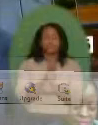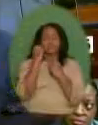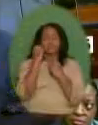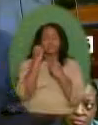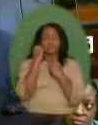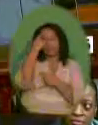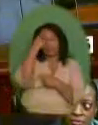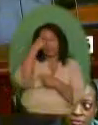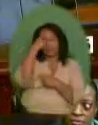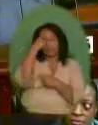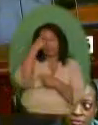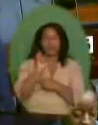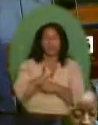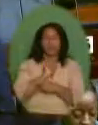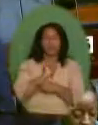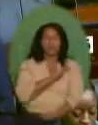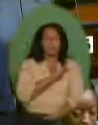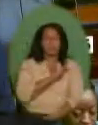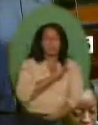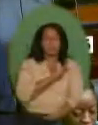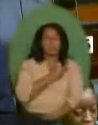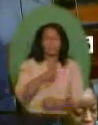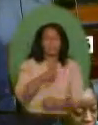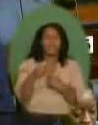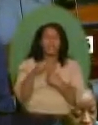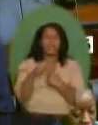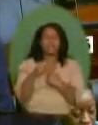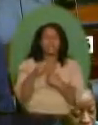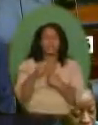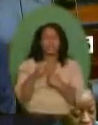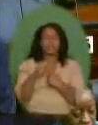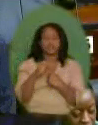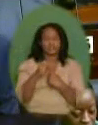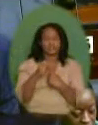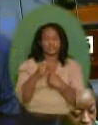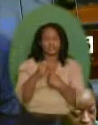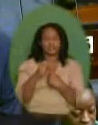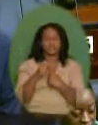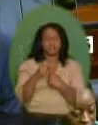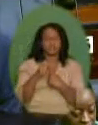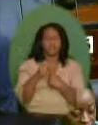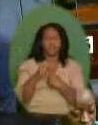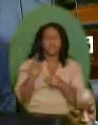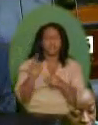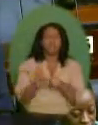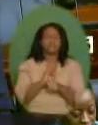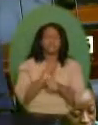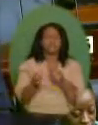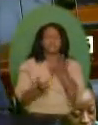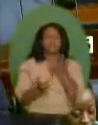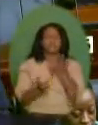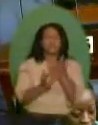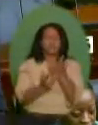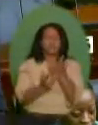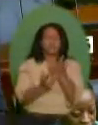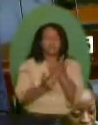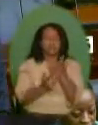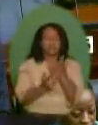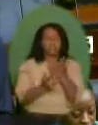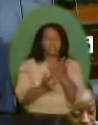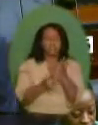by addressing many issues such as the protection of intellectual property, promoting the development and use of technology, facilitating